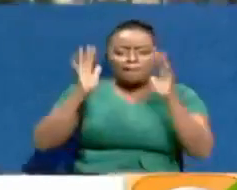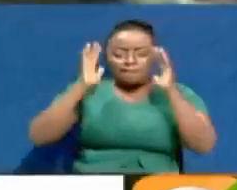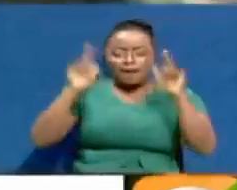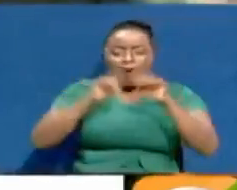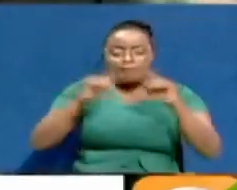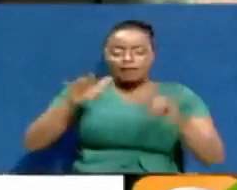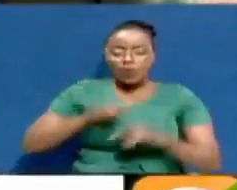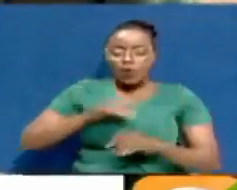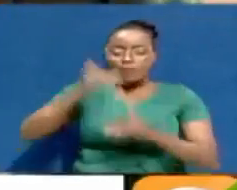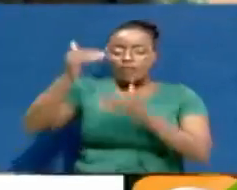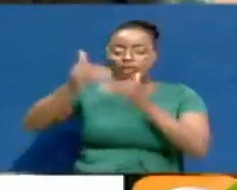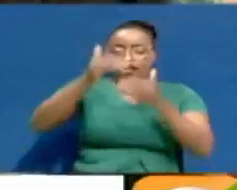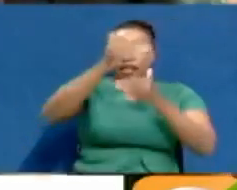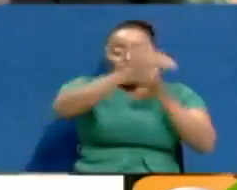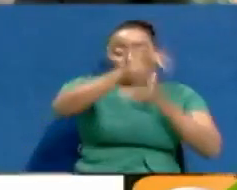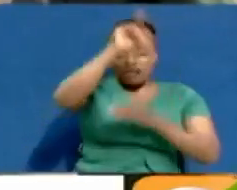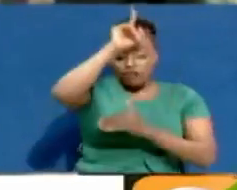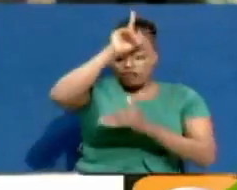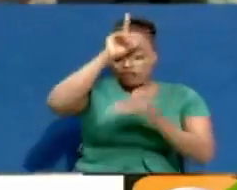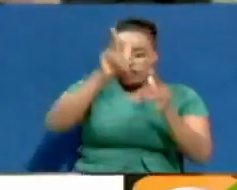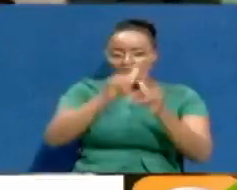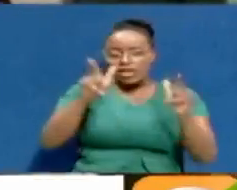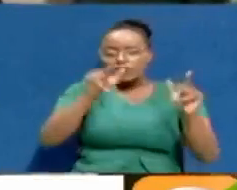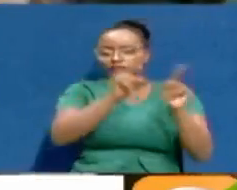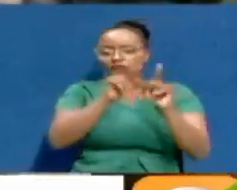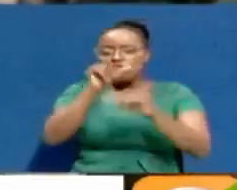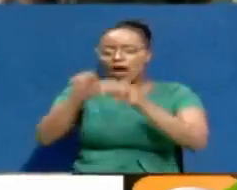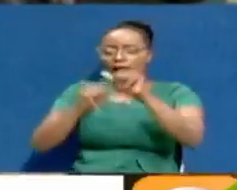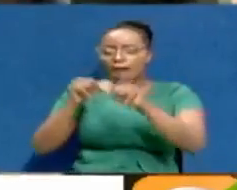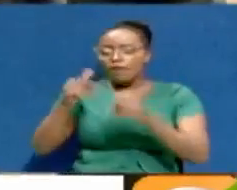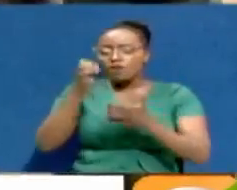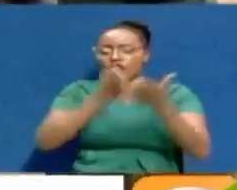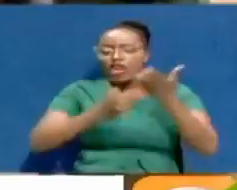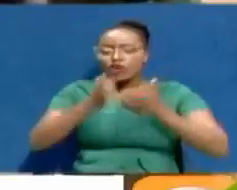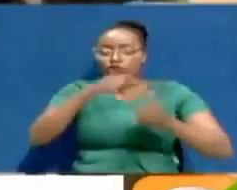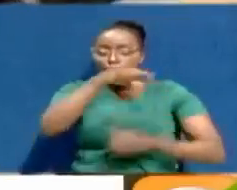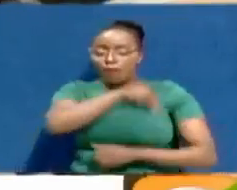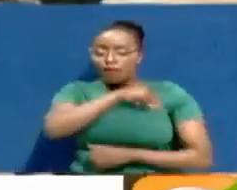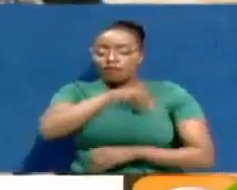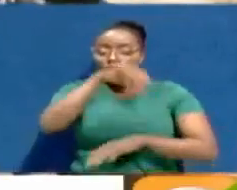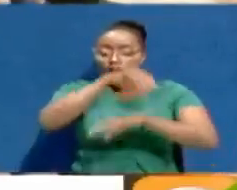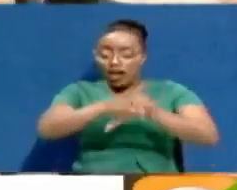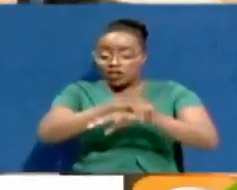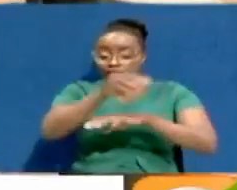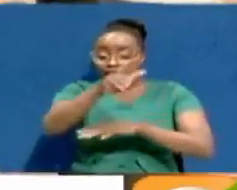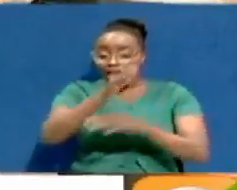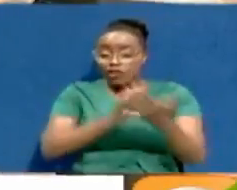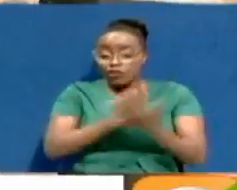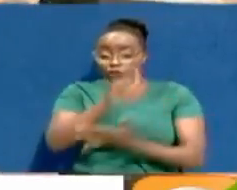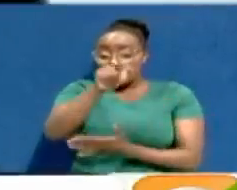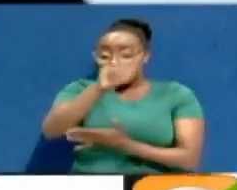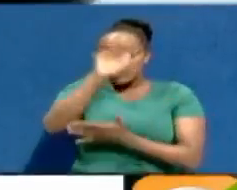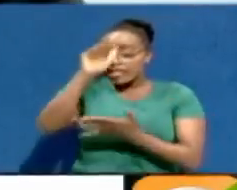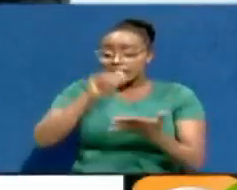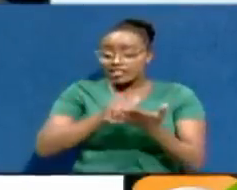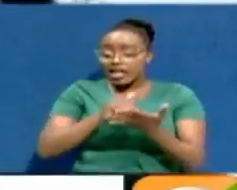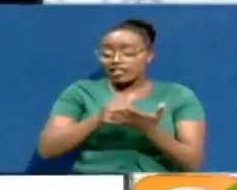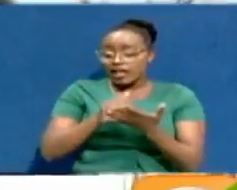women in surrounding villages are loud about the economic gain that has come into their manyatas through this